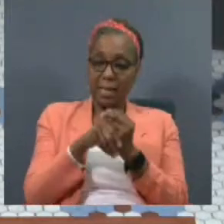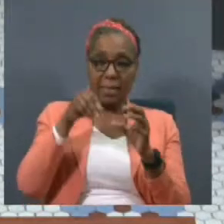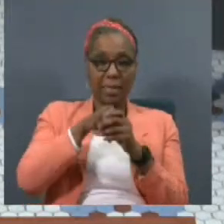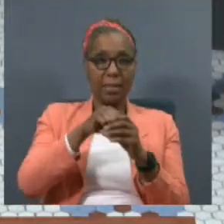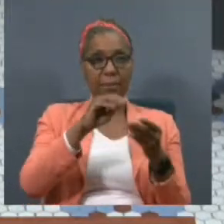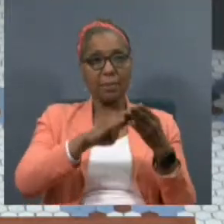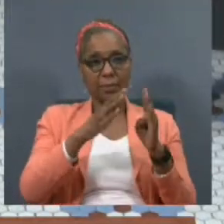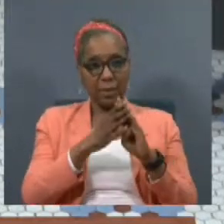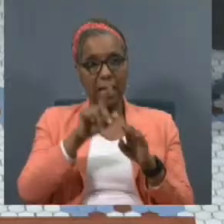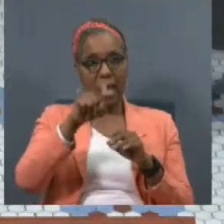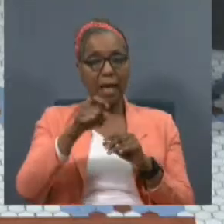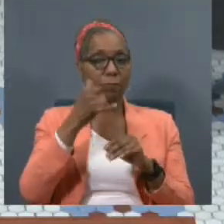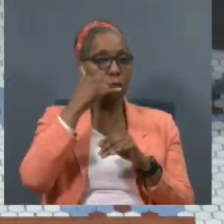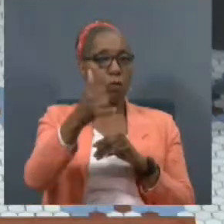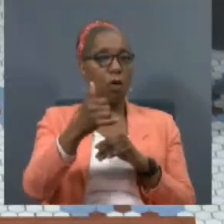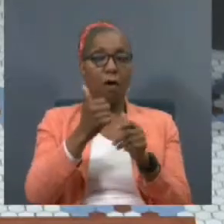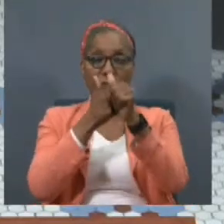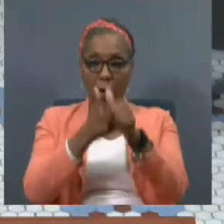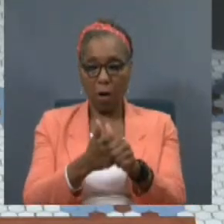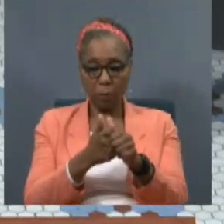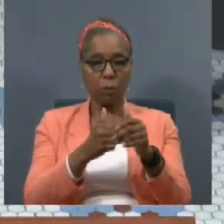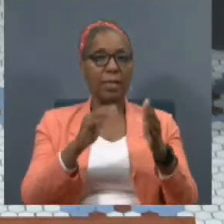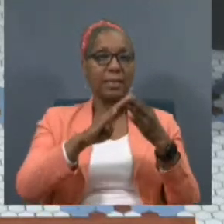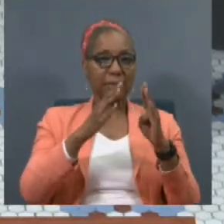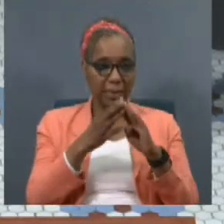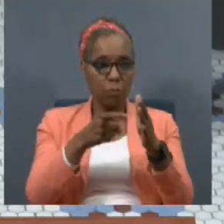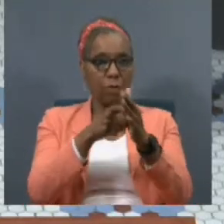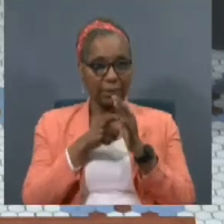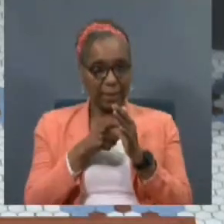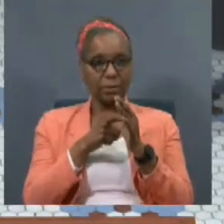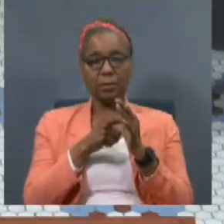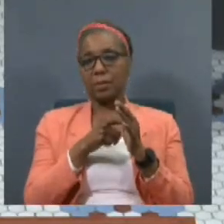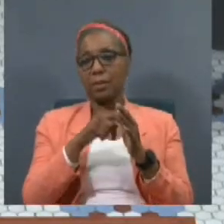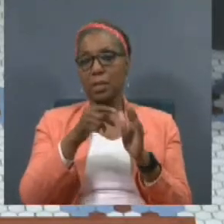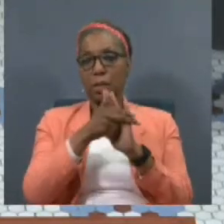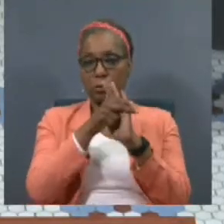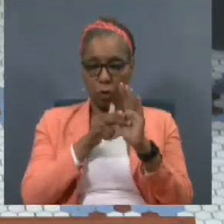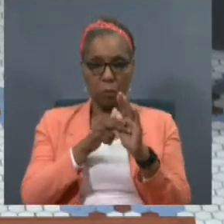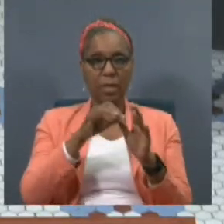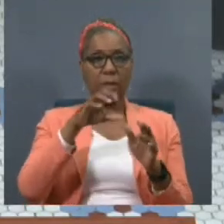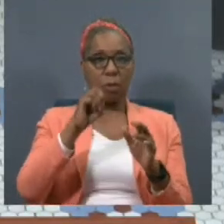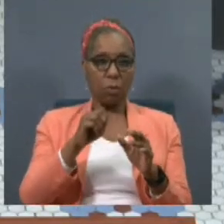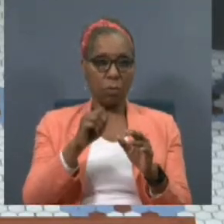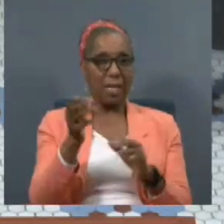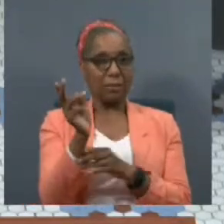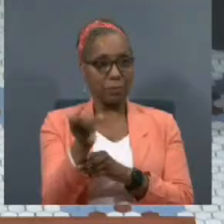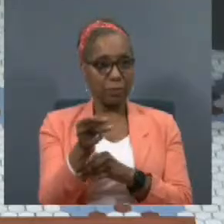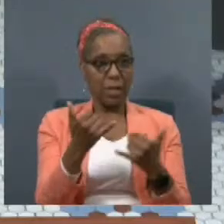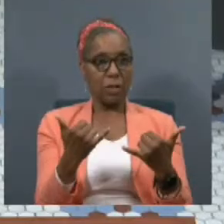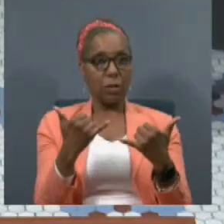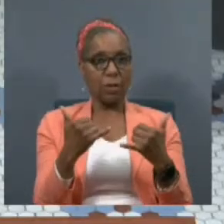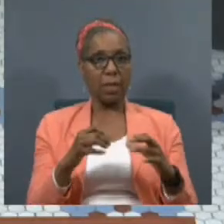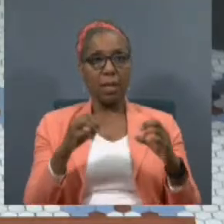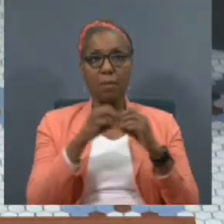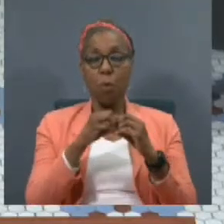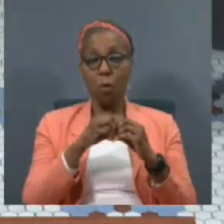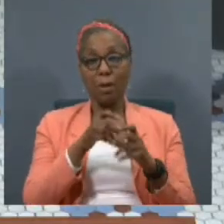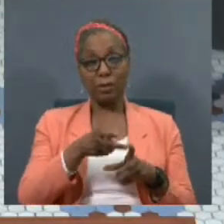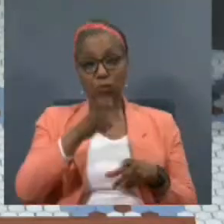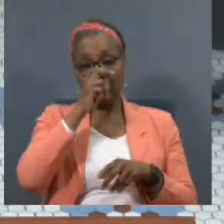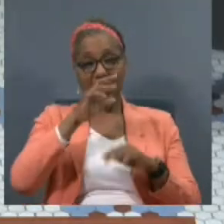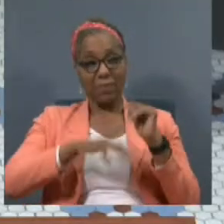city, you have to follow city regulations. You have to follow city zoning code. It is historically and currently way more stringent